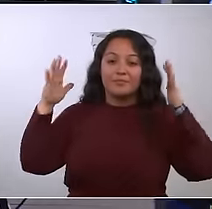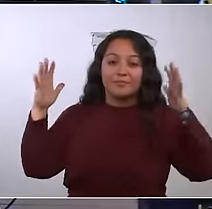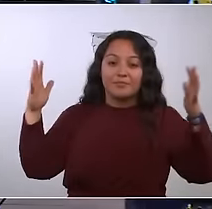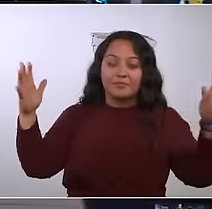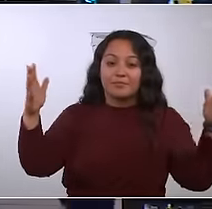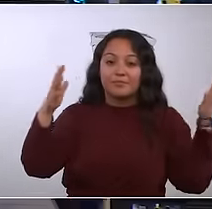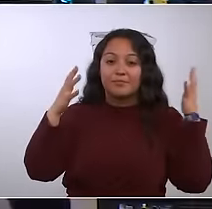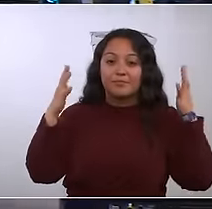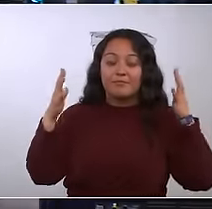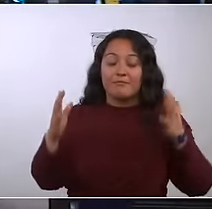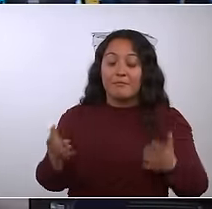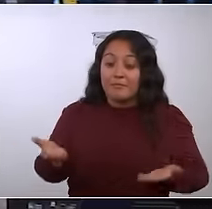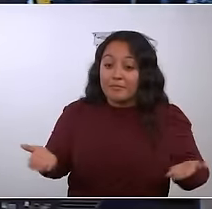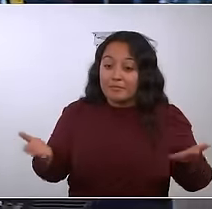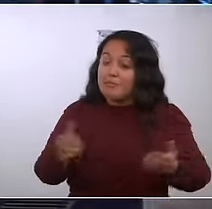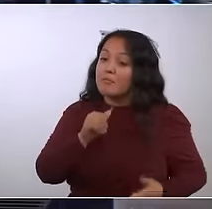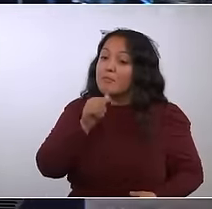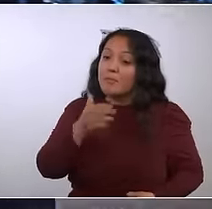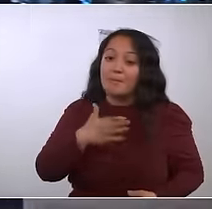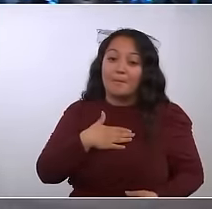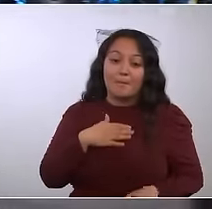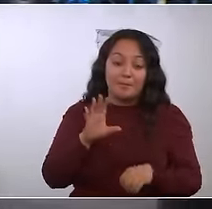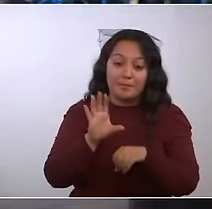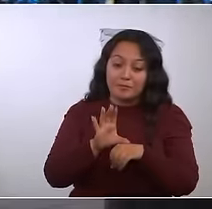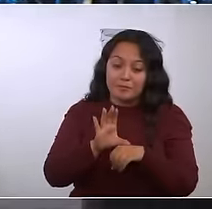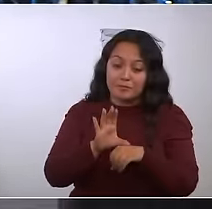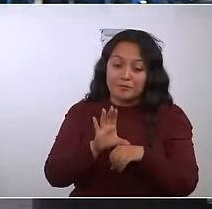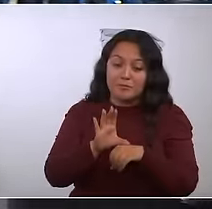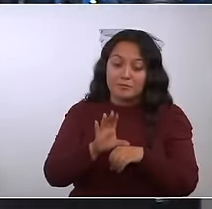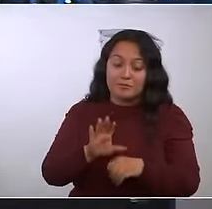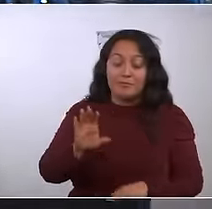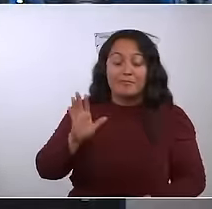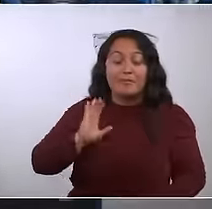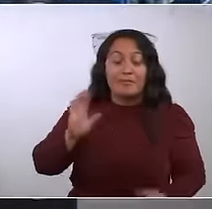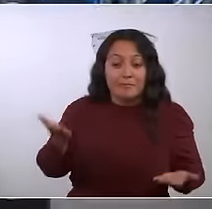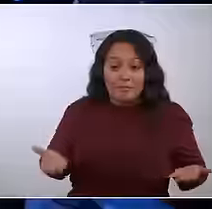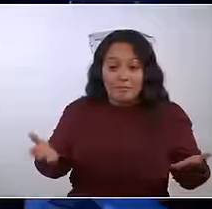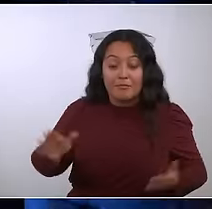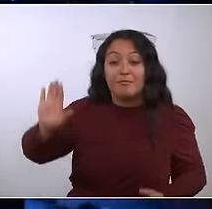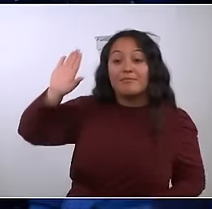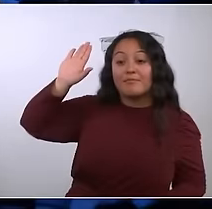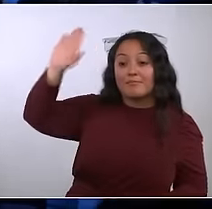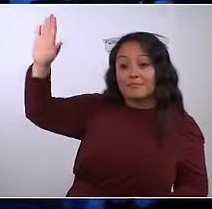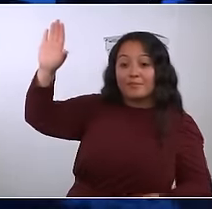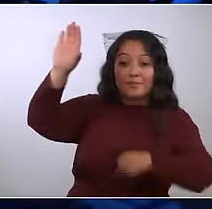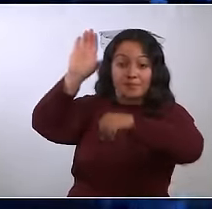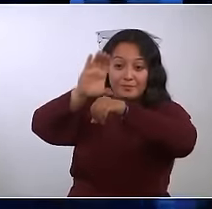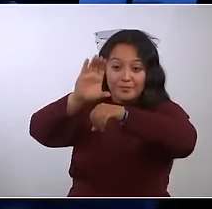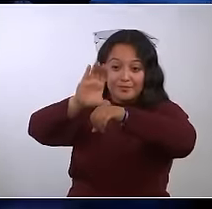Esta no es mi iglesia. This is not my Esta church. Es su iglesia. This is his church.